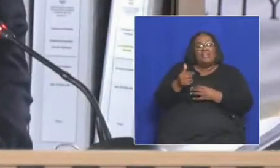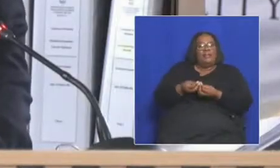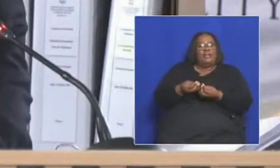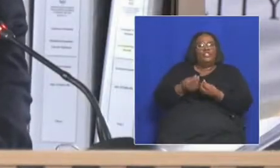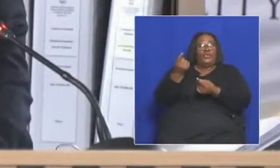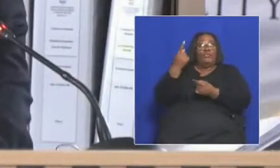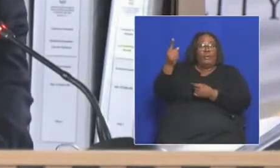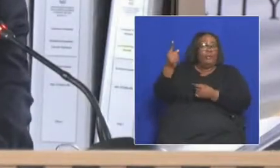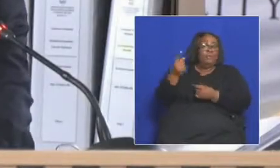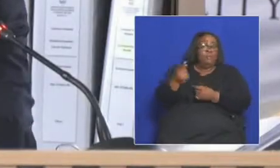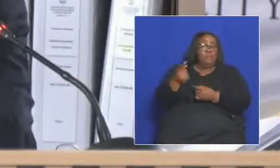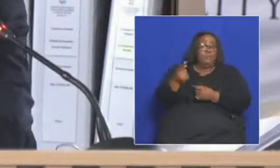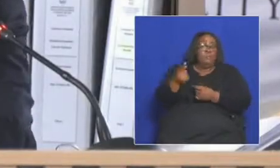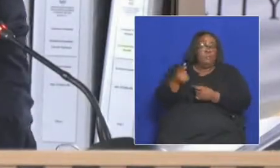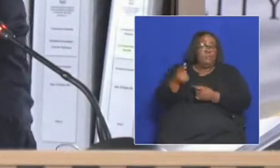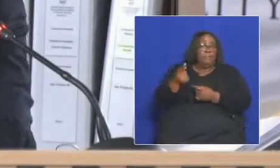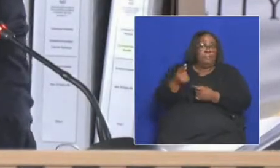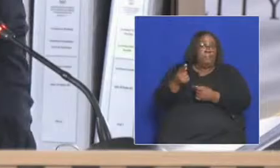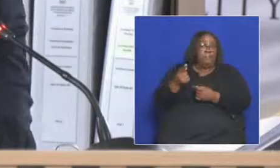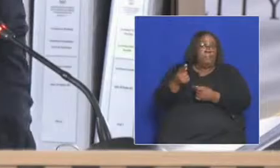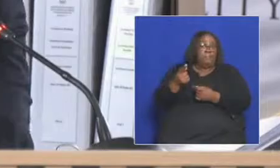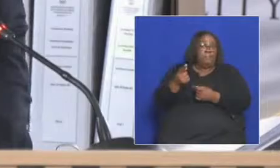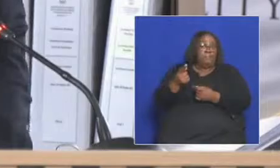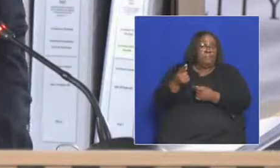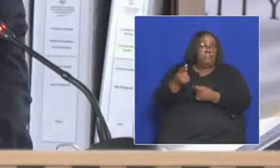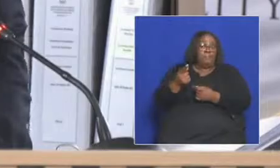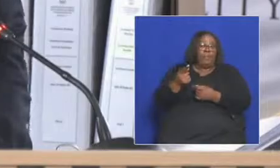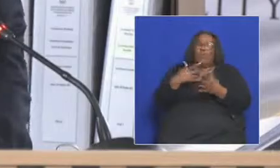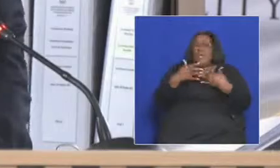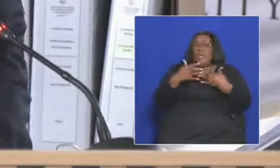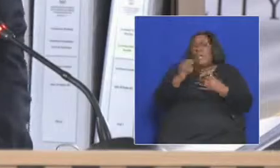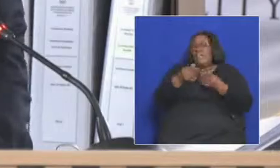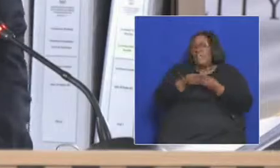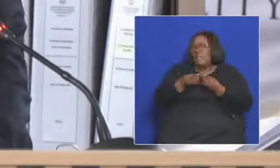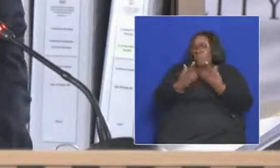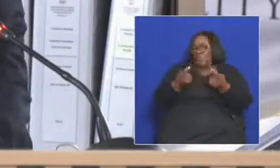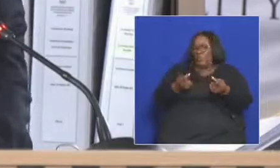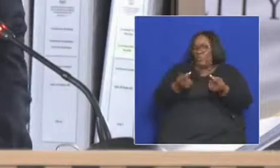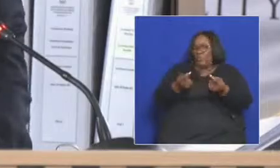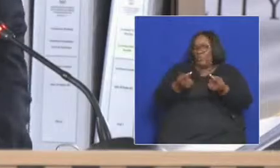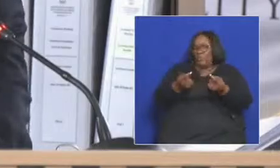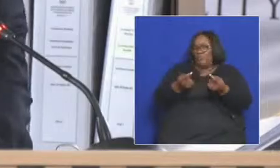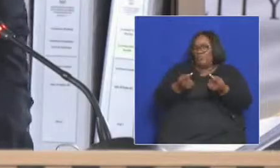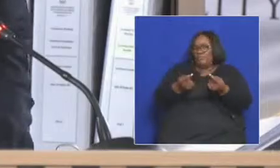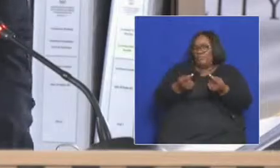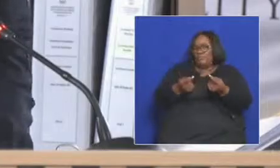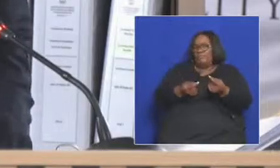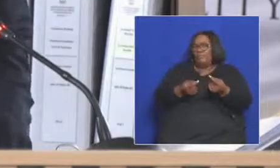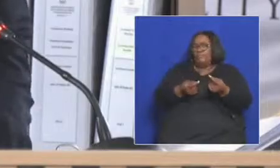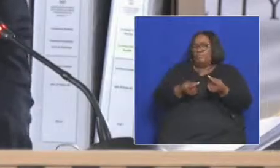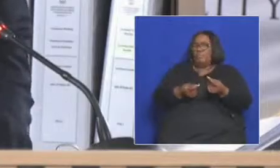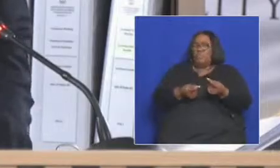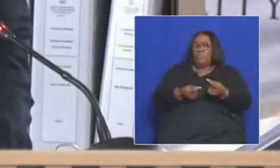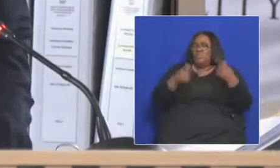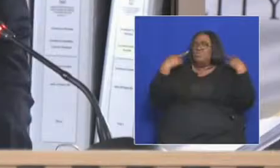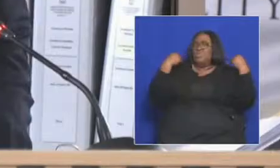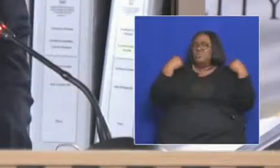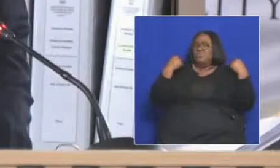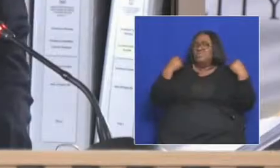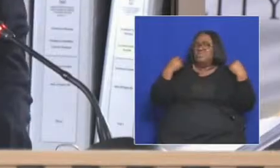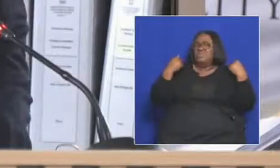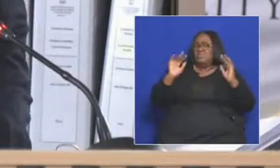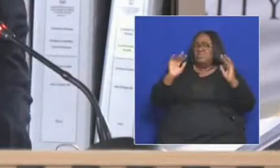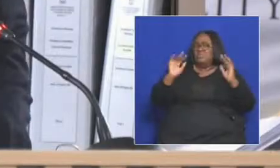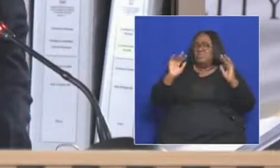services? Do you ever do him? Yes, yeah, he will ask for random things,